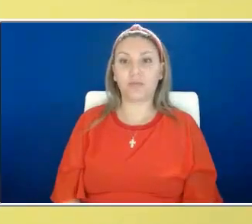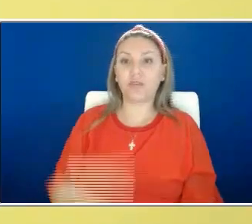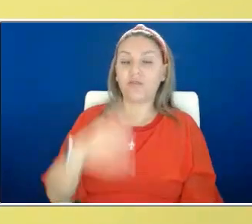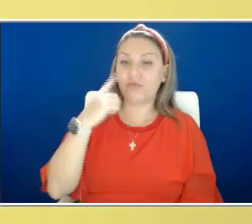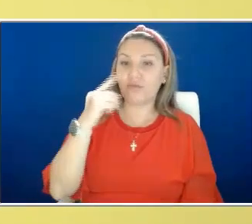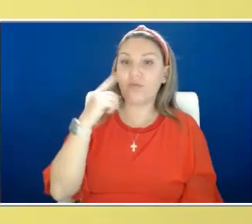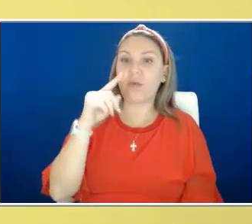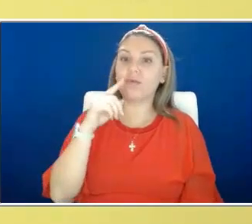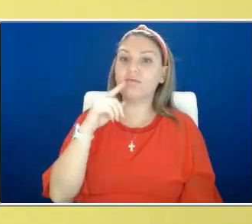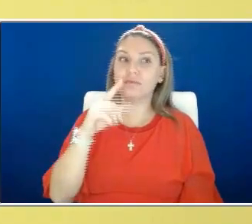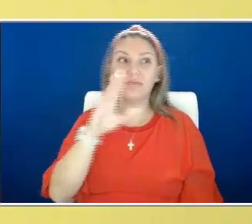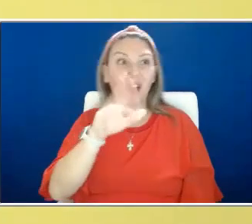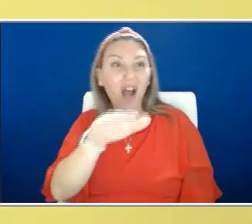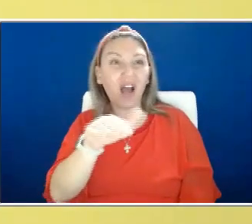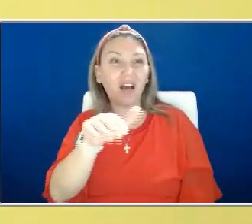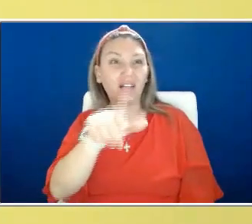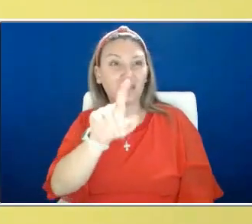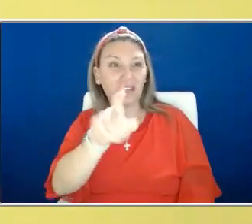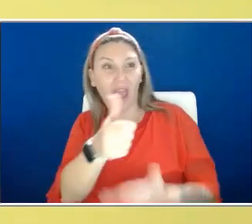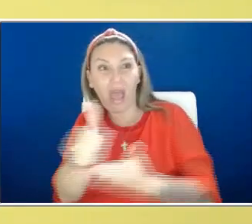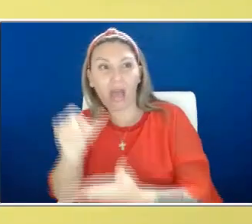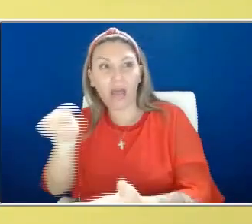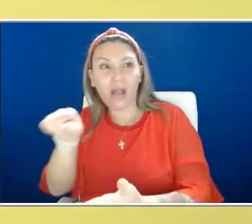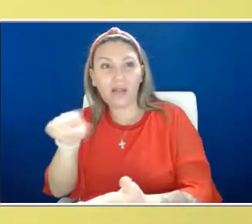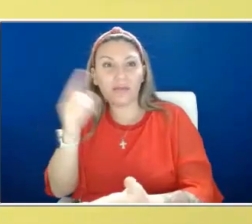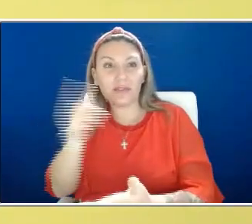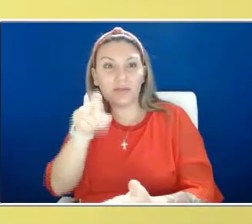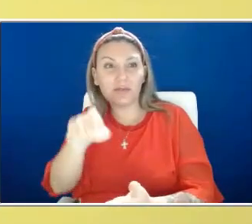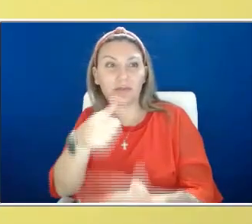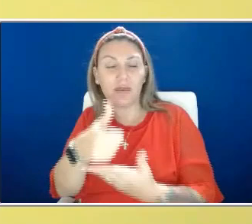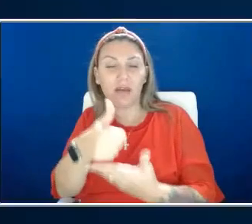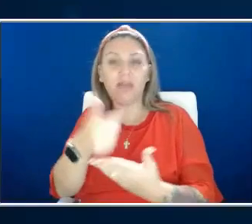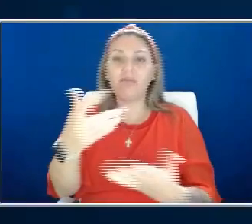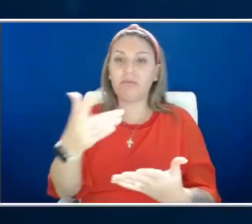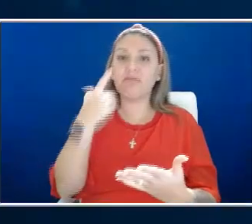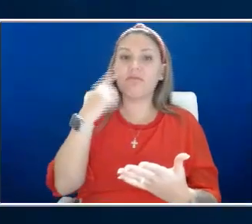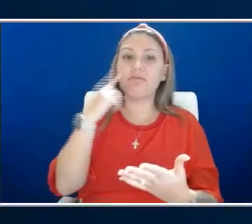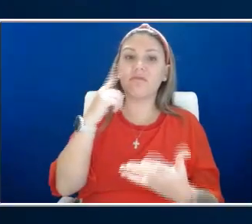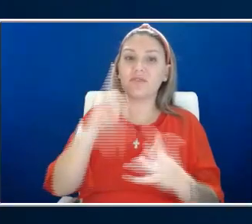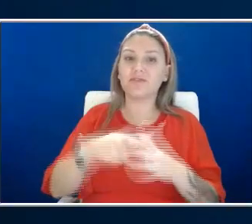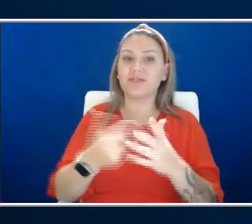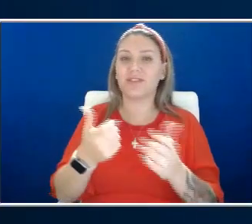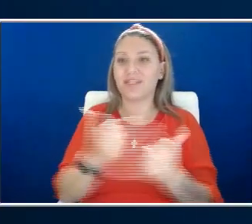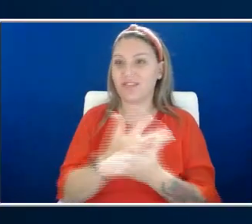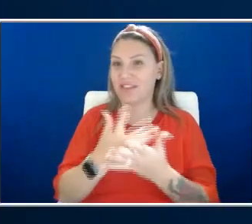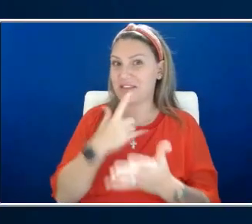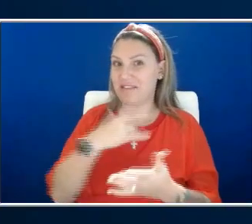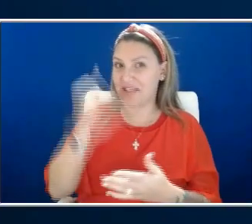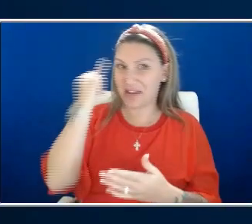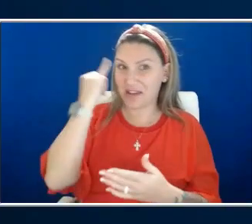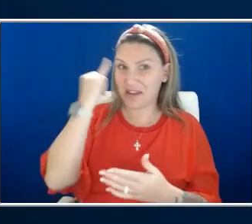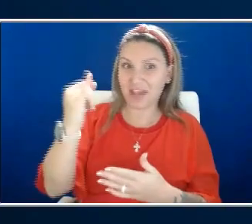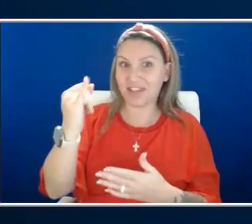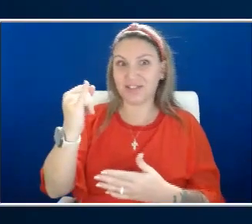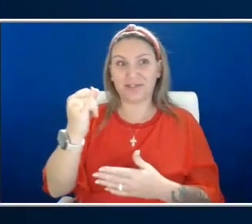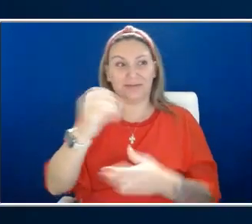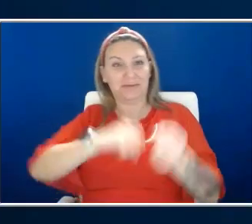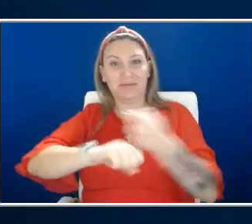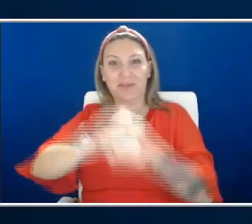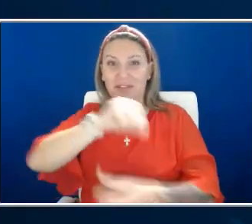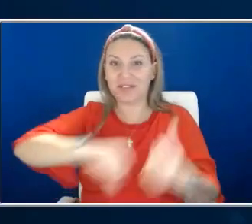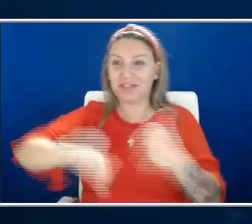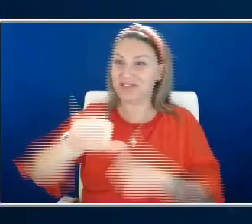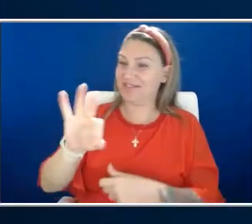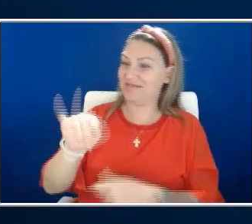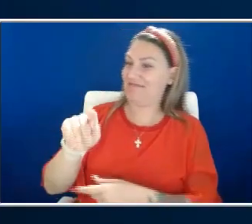got somebody that needs help to get things started. And I would imagine, look out for each other. Fans are friends, and if you